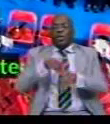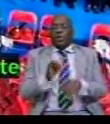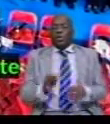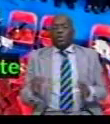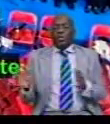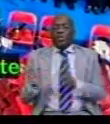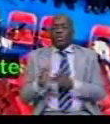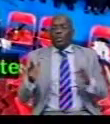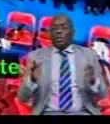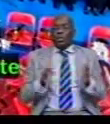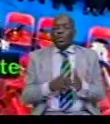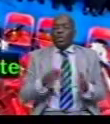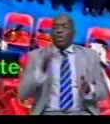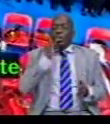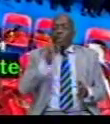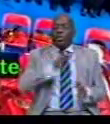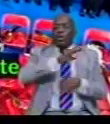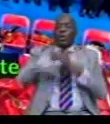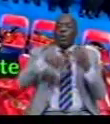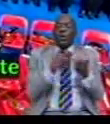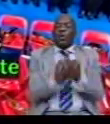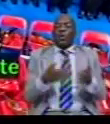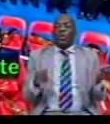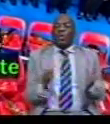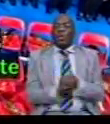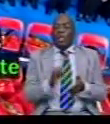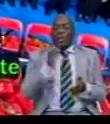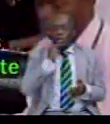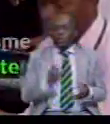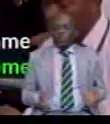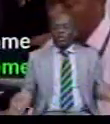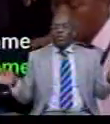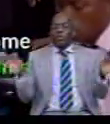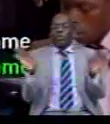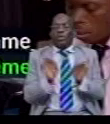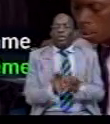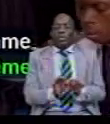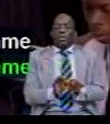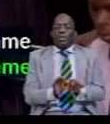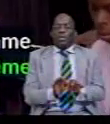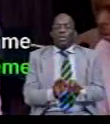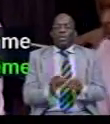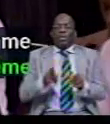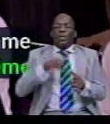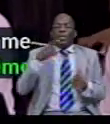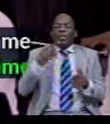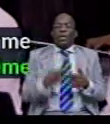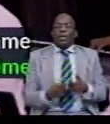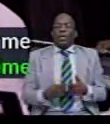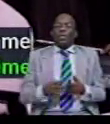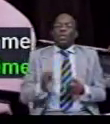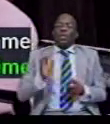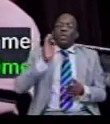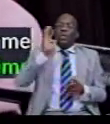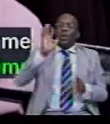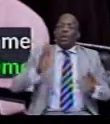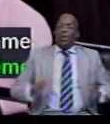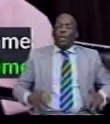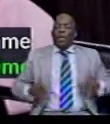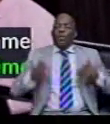Jesus. It's all that matters. It's all that matters. And her life will never